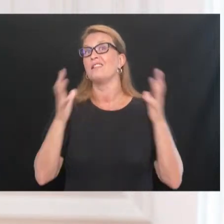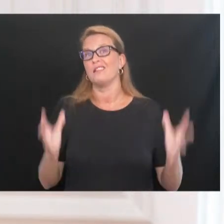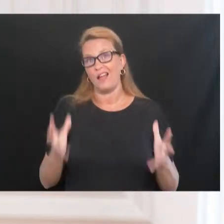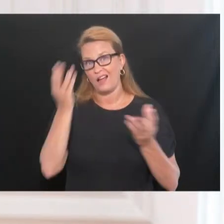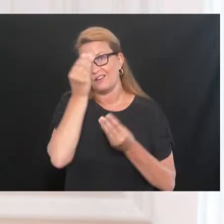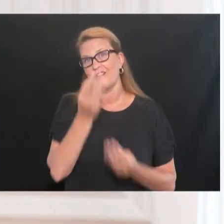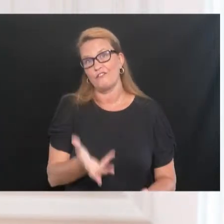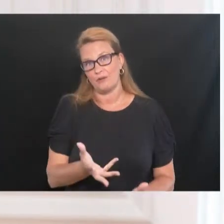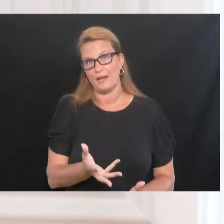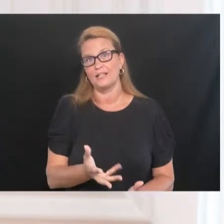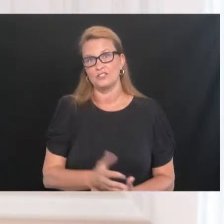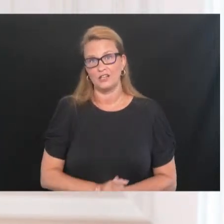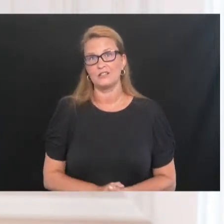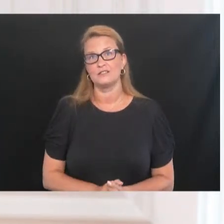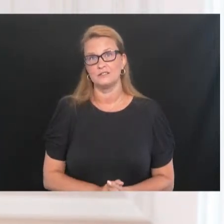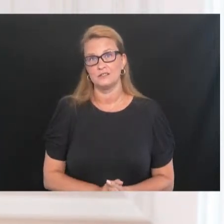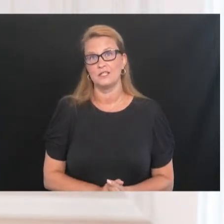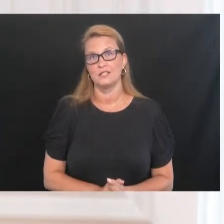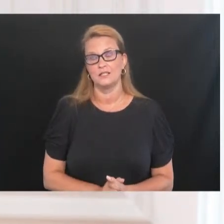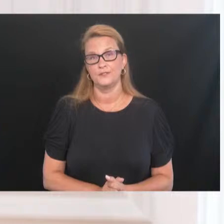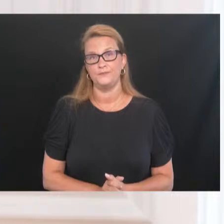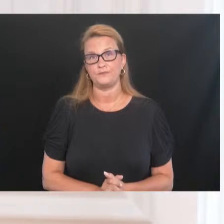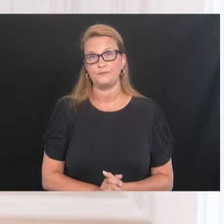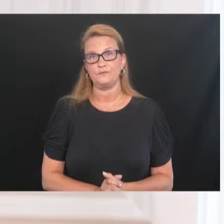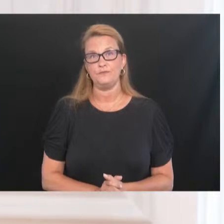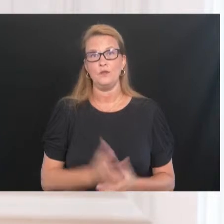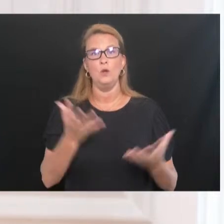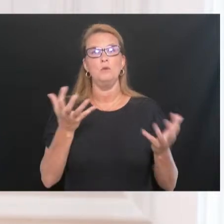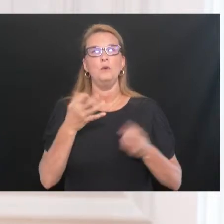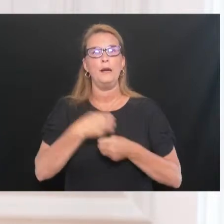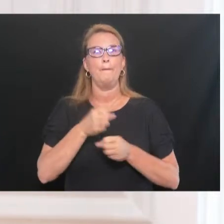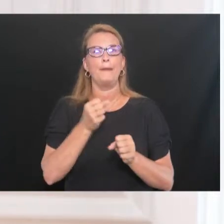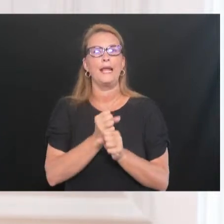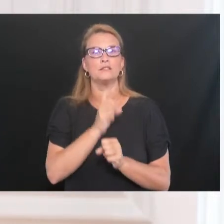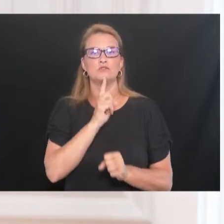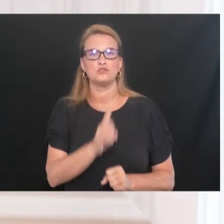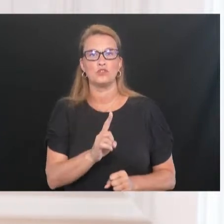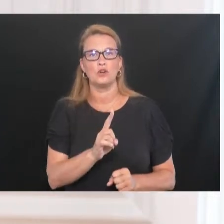data, but the real concept here is we want to make sure that we're